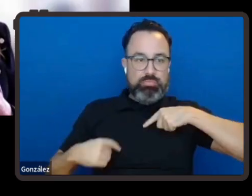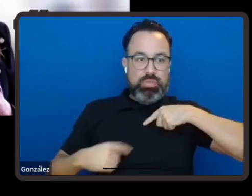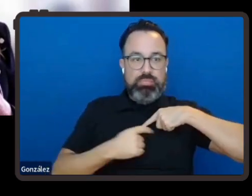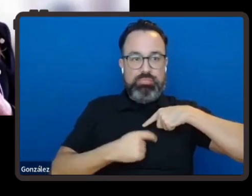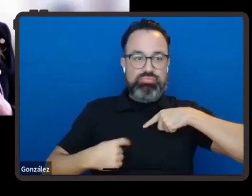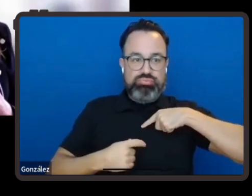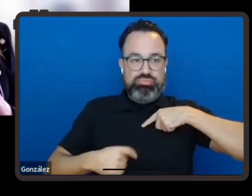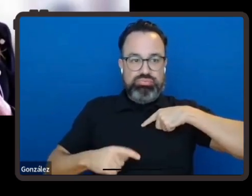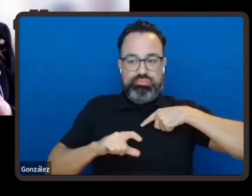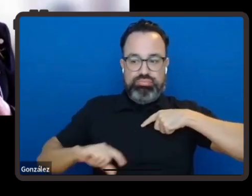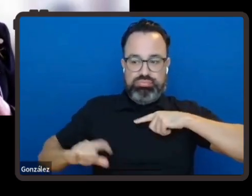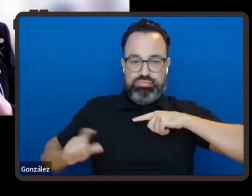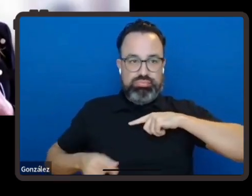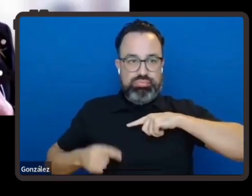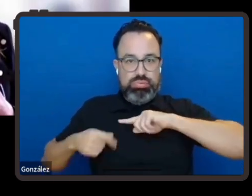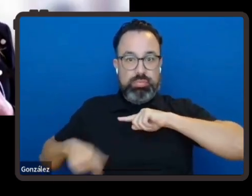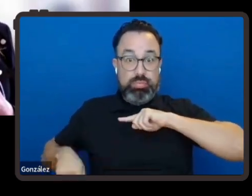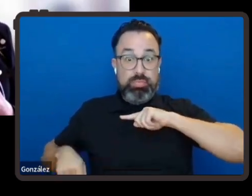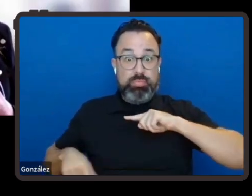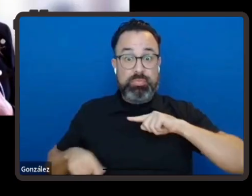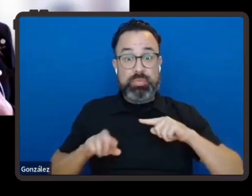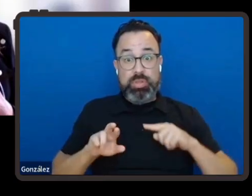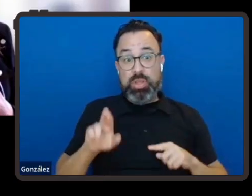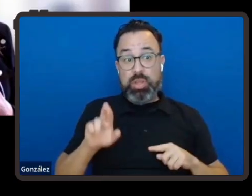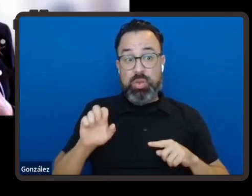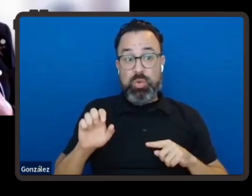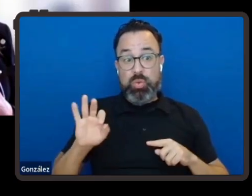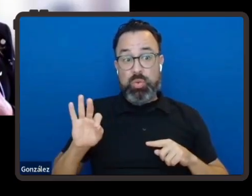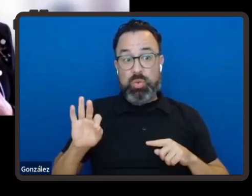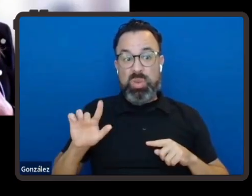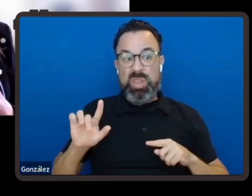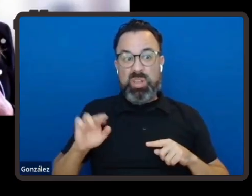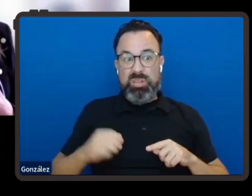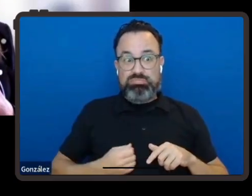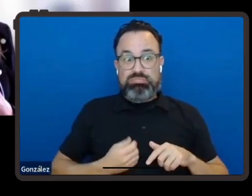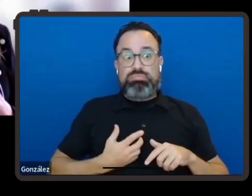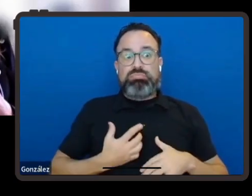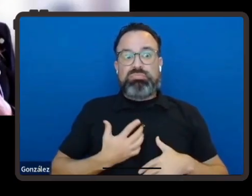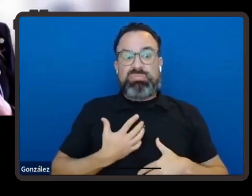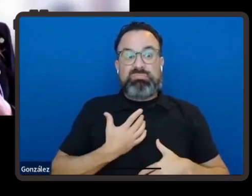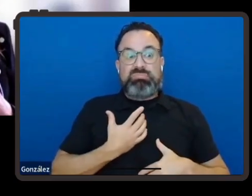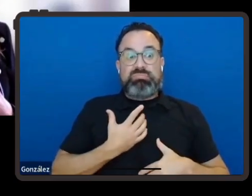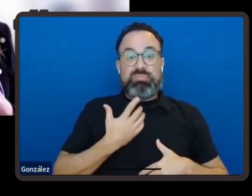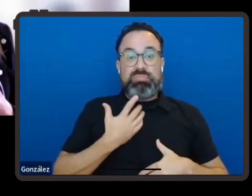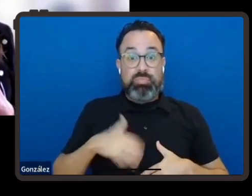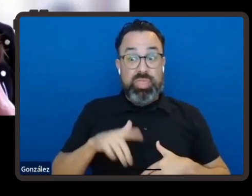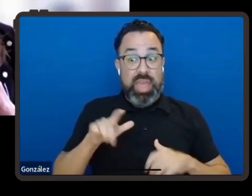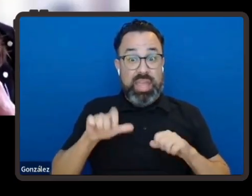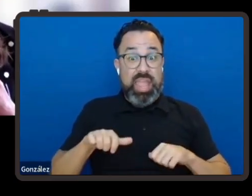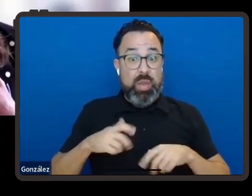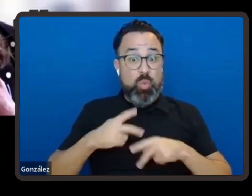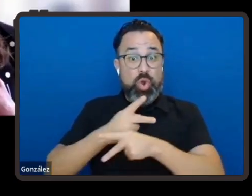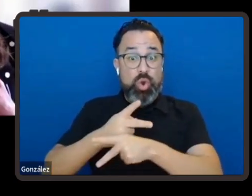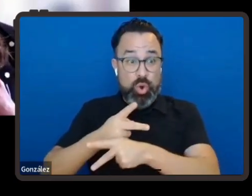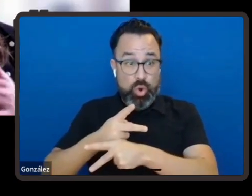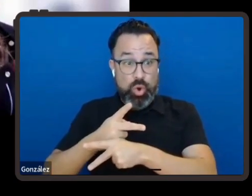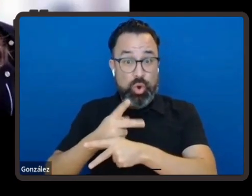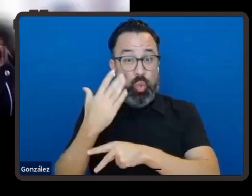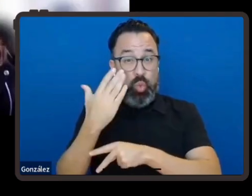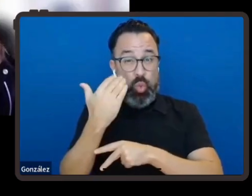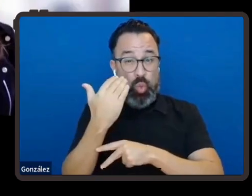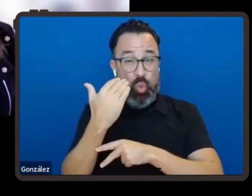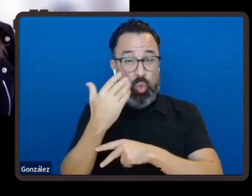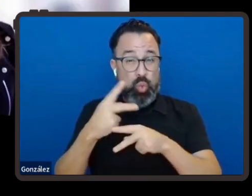bad reflux, so reflux is what Claudia mentioned right at the beginning, that can get worse. And why it gets worse, it can get worse